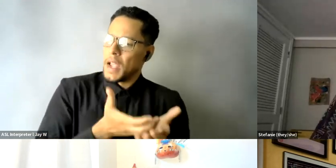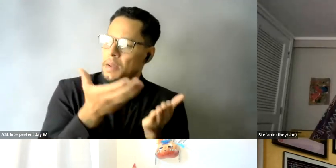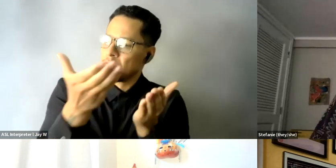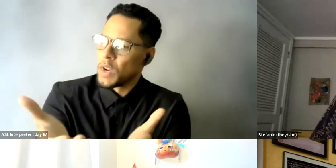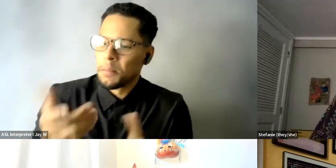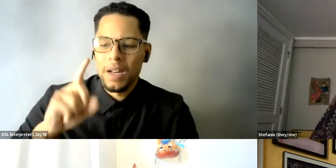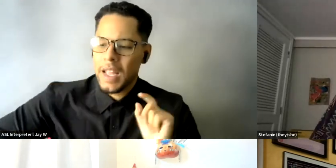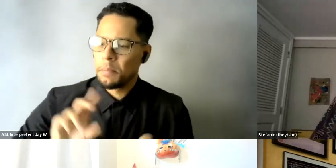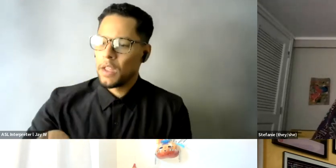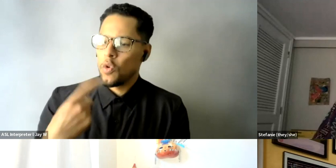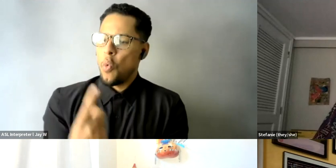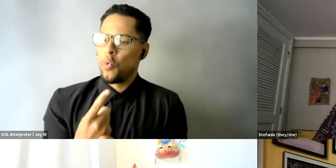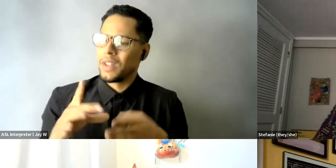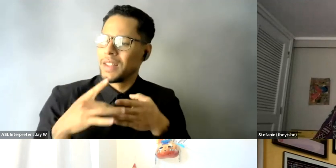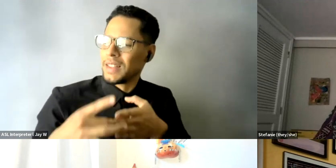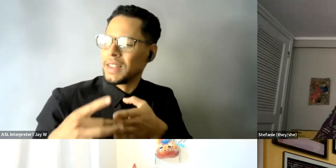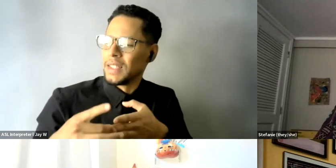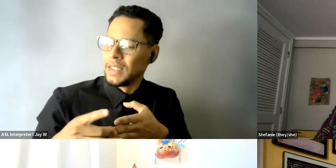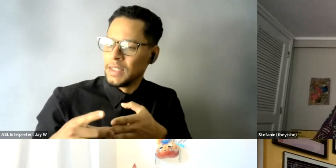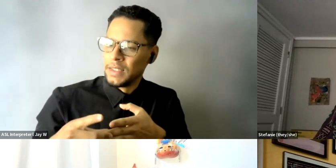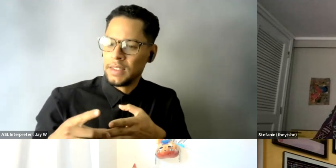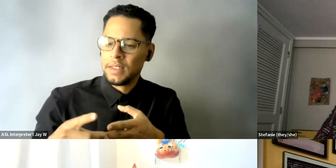forward. So I'm going to pass it off there.